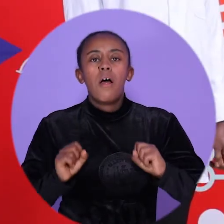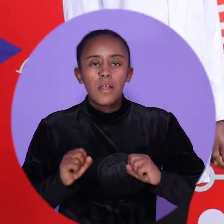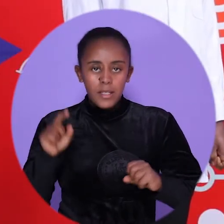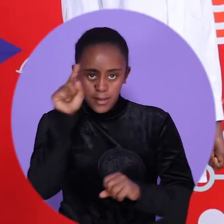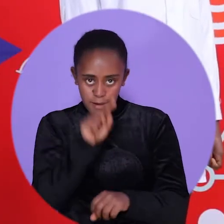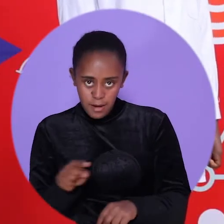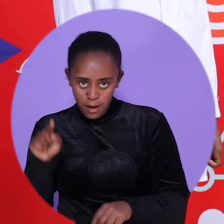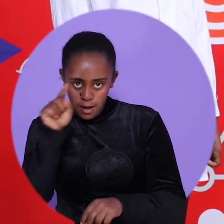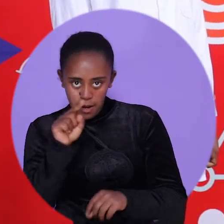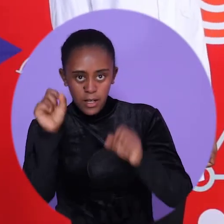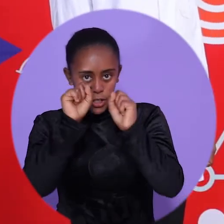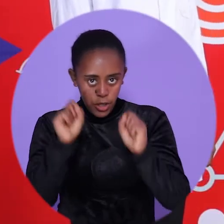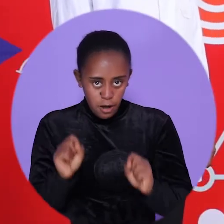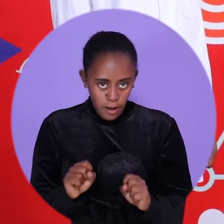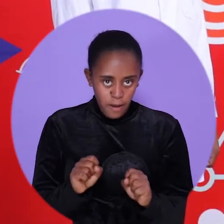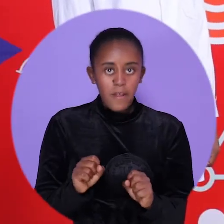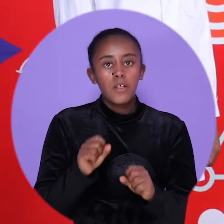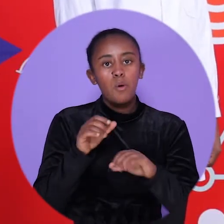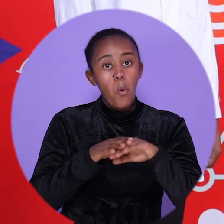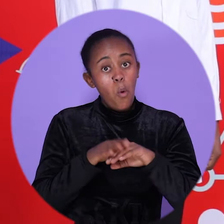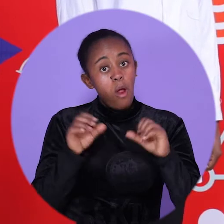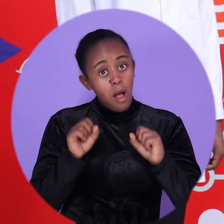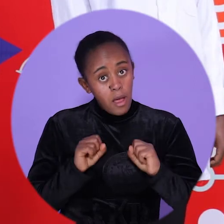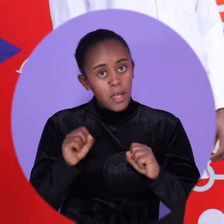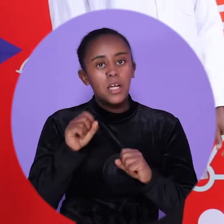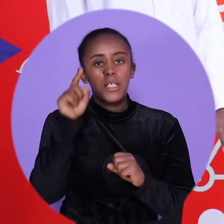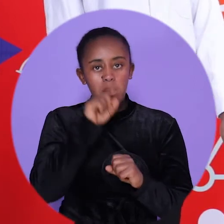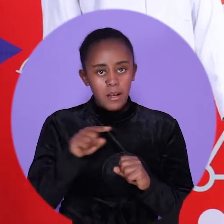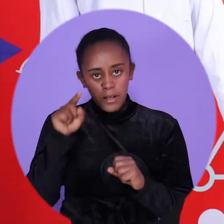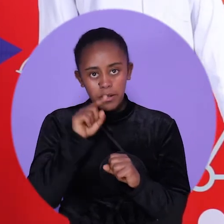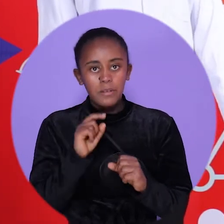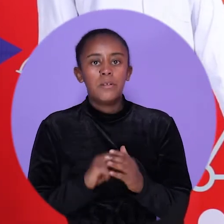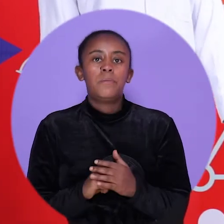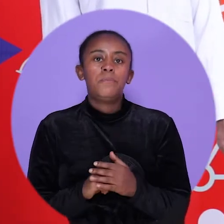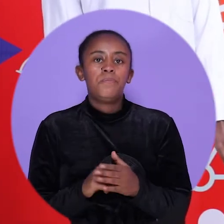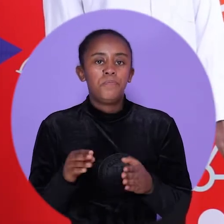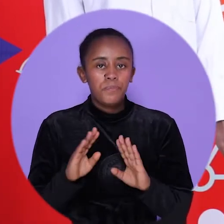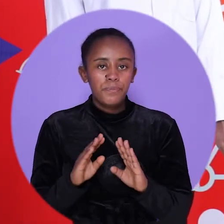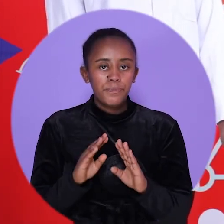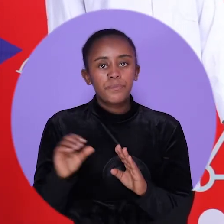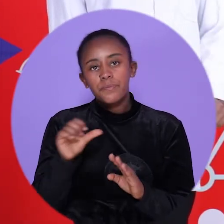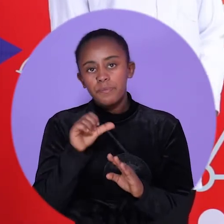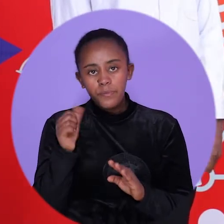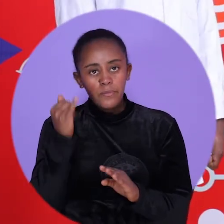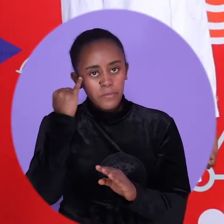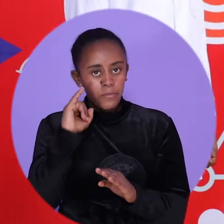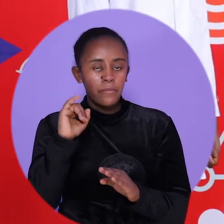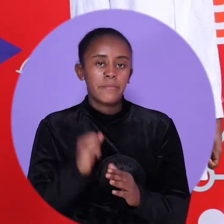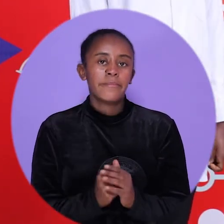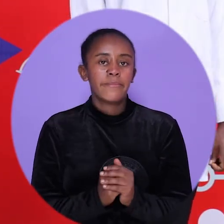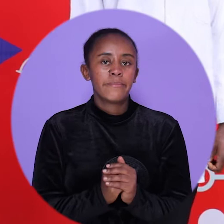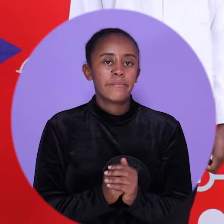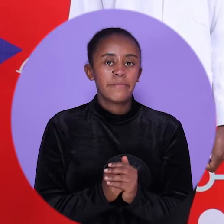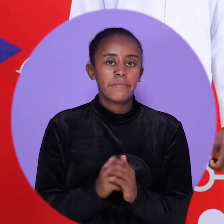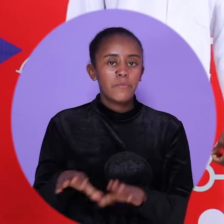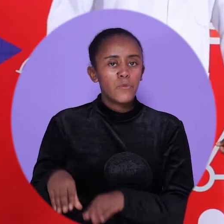circle shape. Because the ball has a circle shape. Let us go to another issue. Students, look at